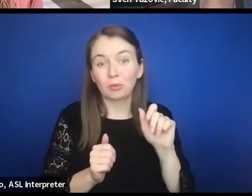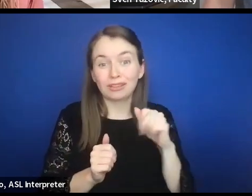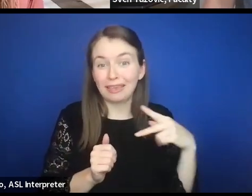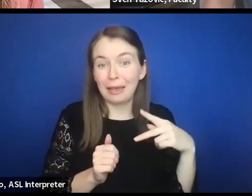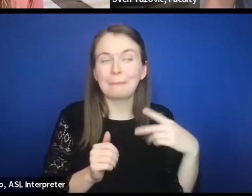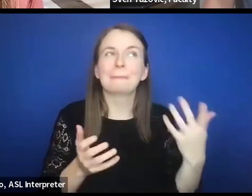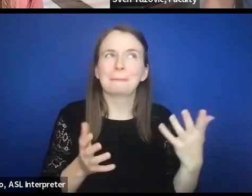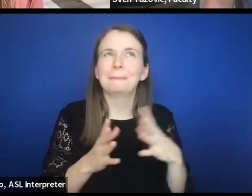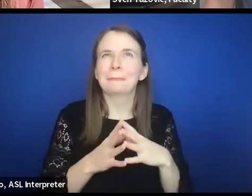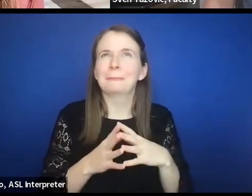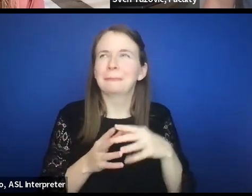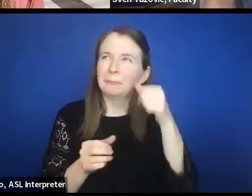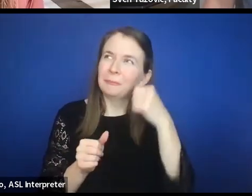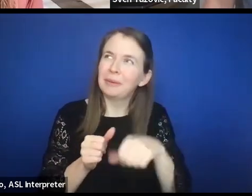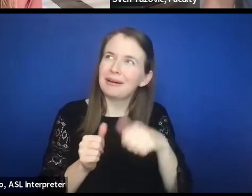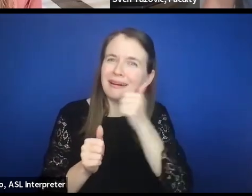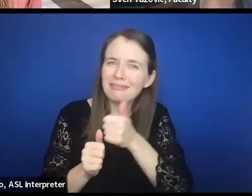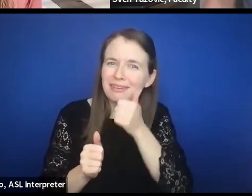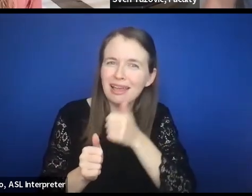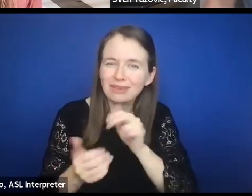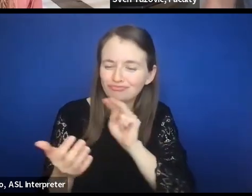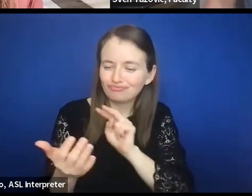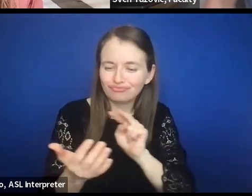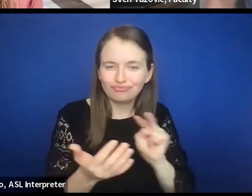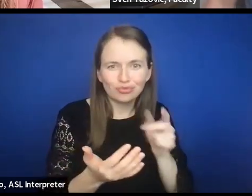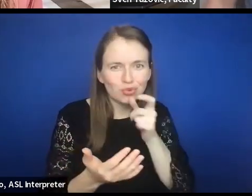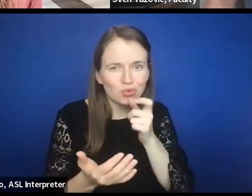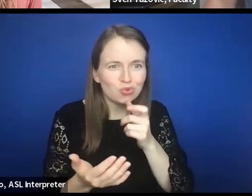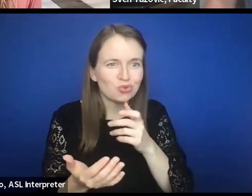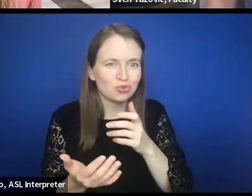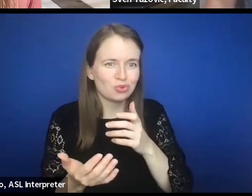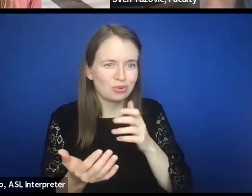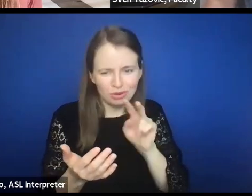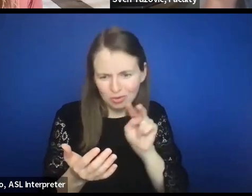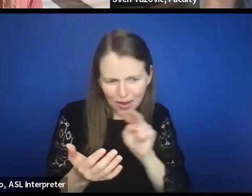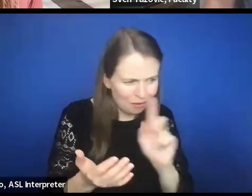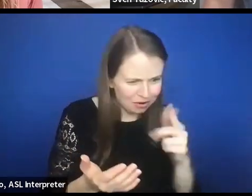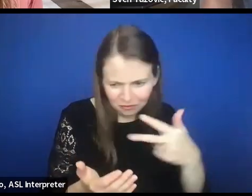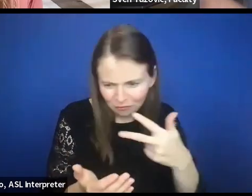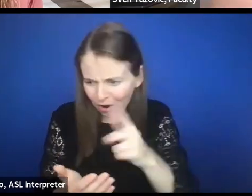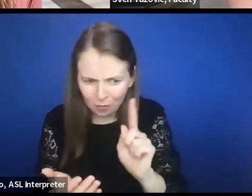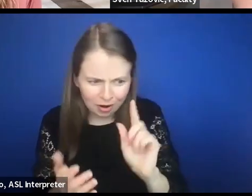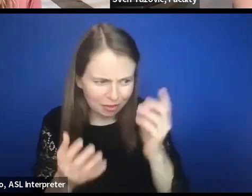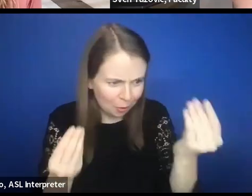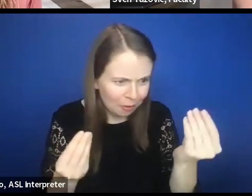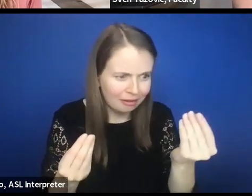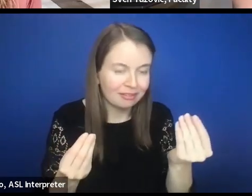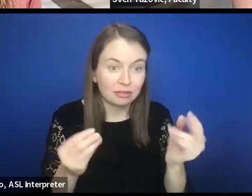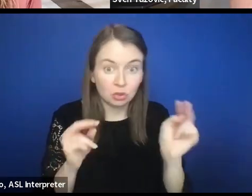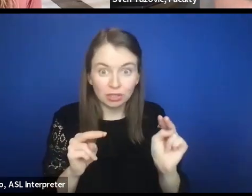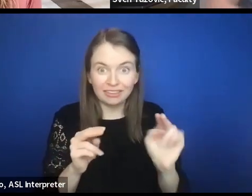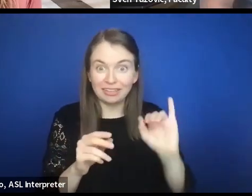I remember I was basically every day just looking at Cruise Mapper to figure out where was the new voyage and looking at also